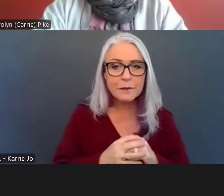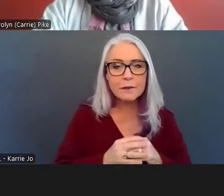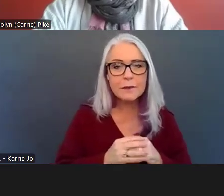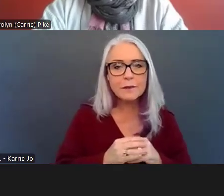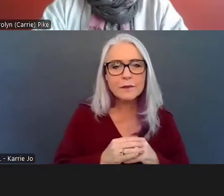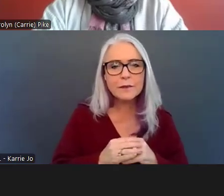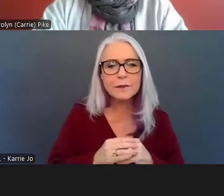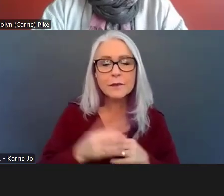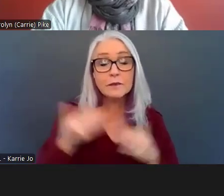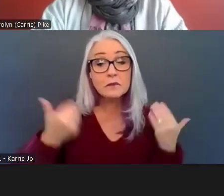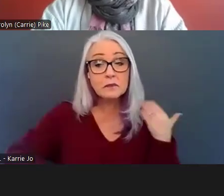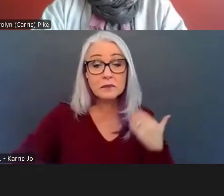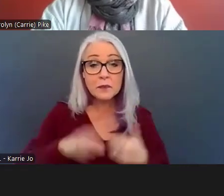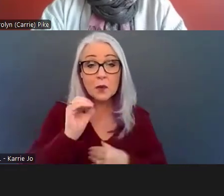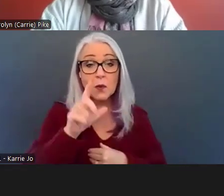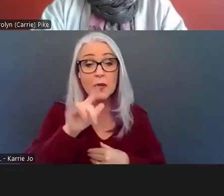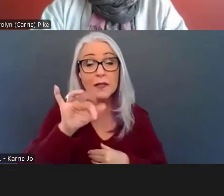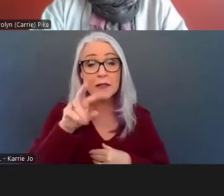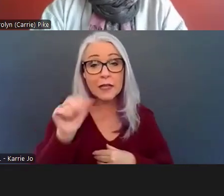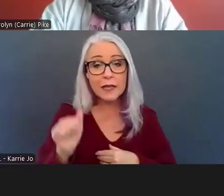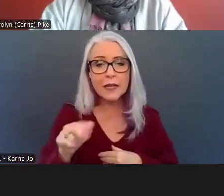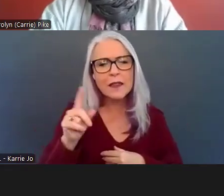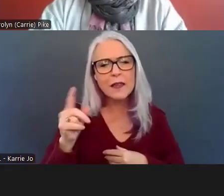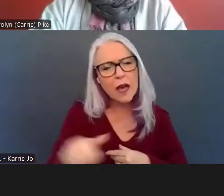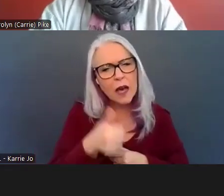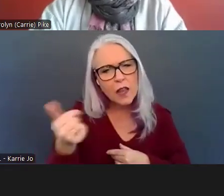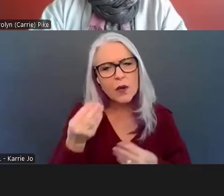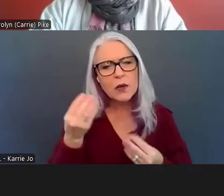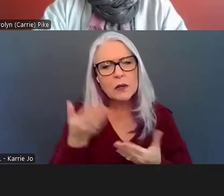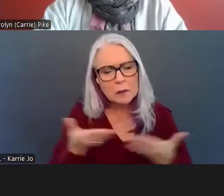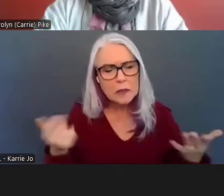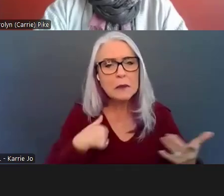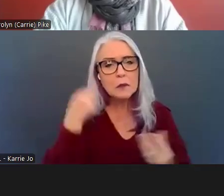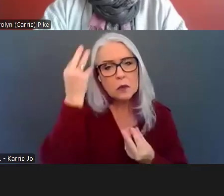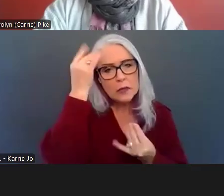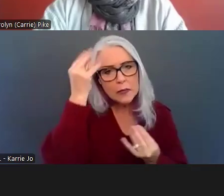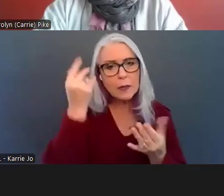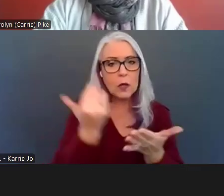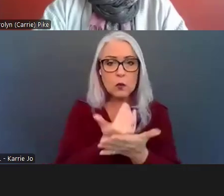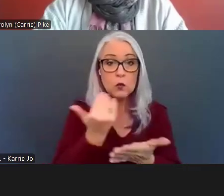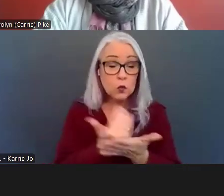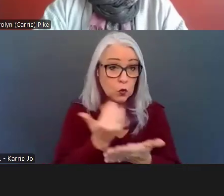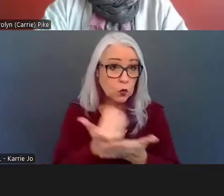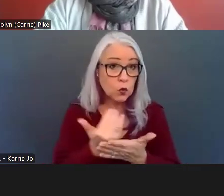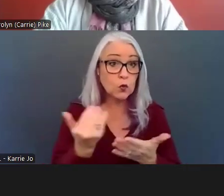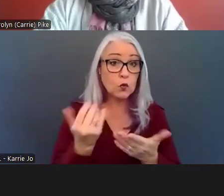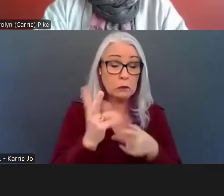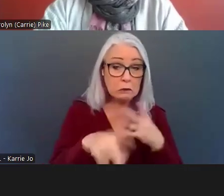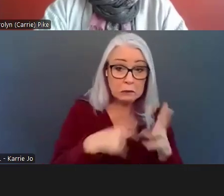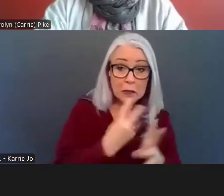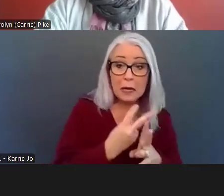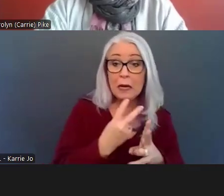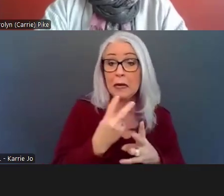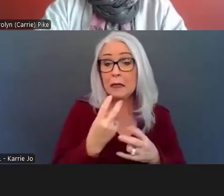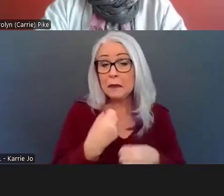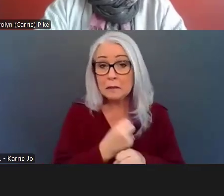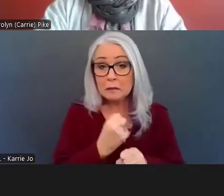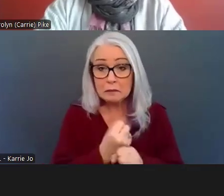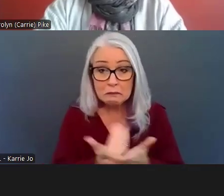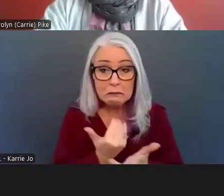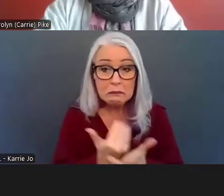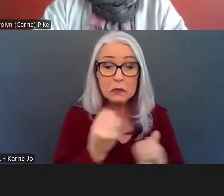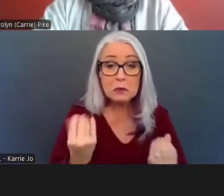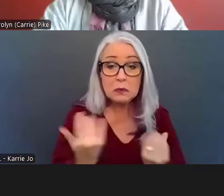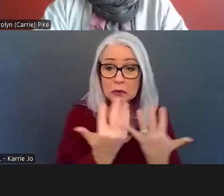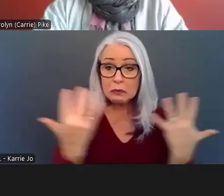The other consideration I would think about as we're thinking about new species compositions is just a reminder on sort of structure and the importance